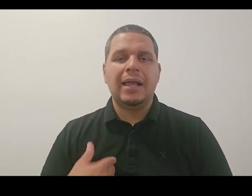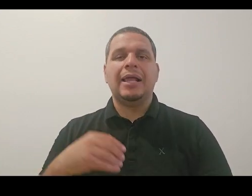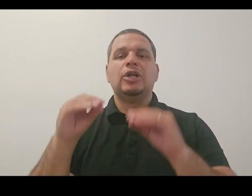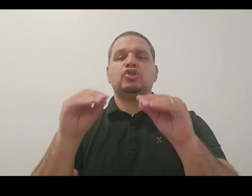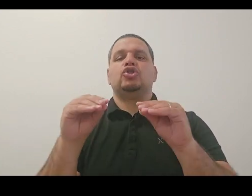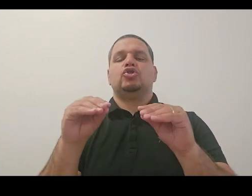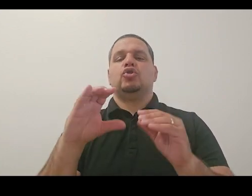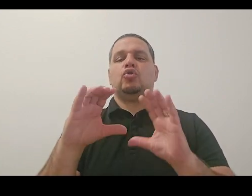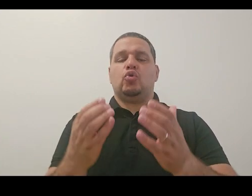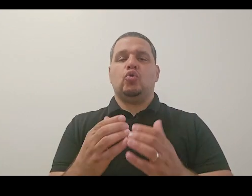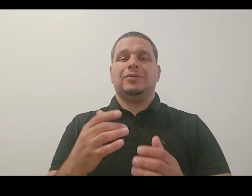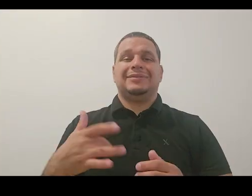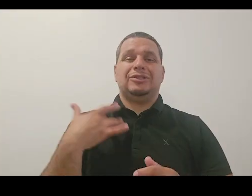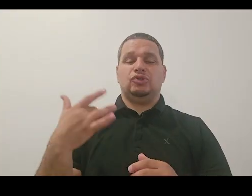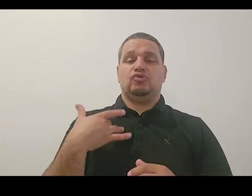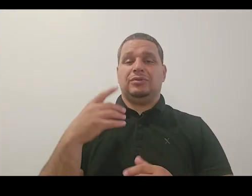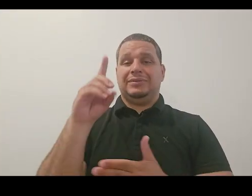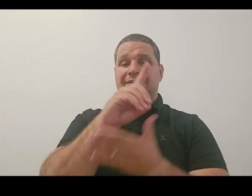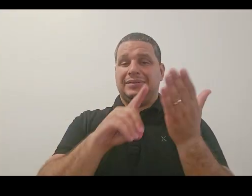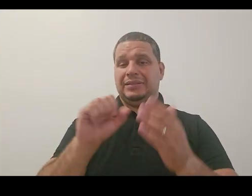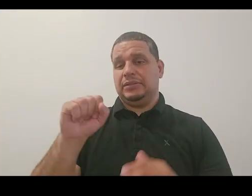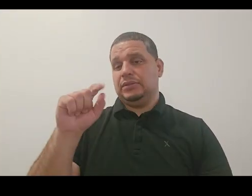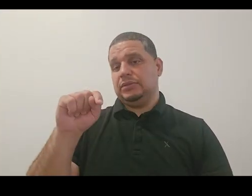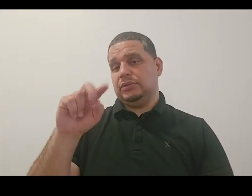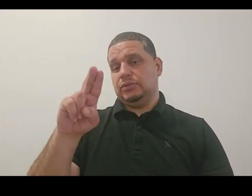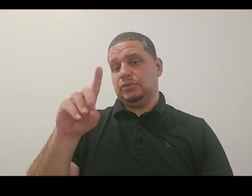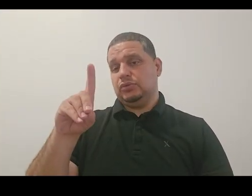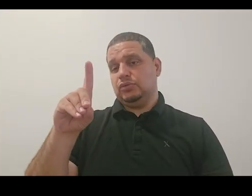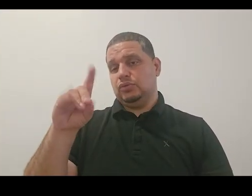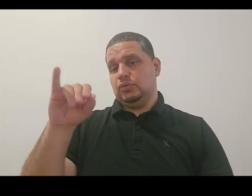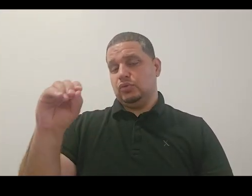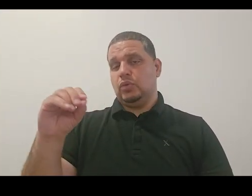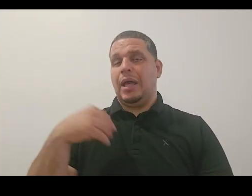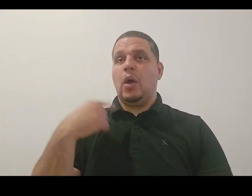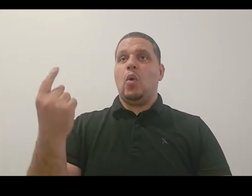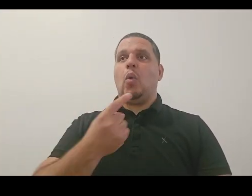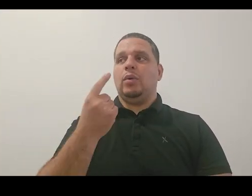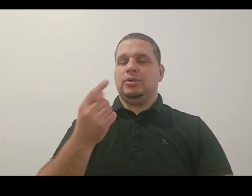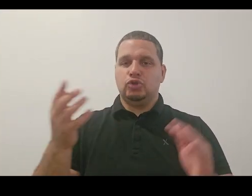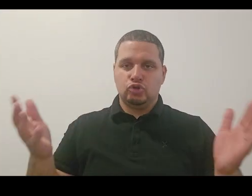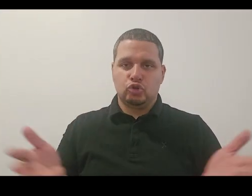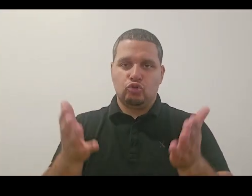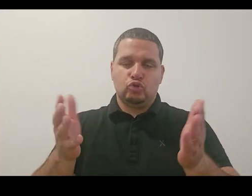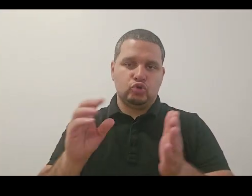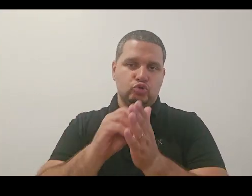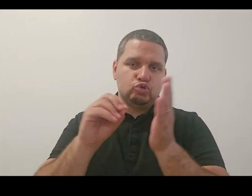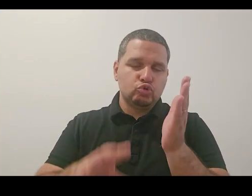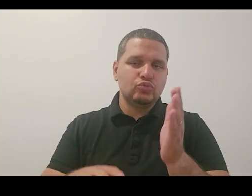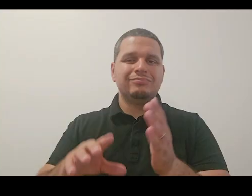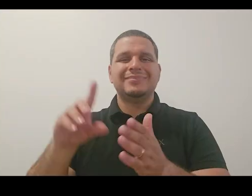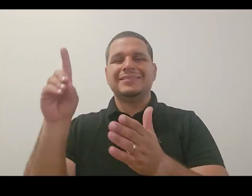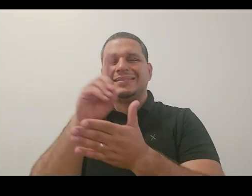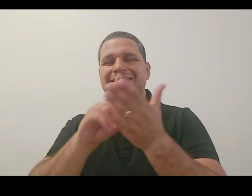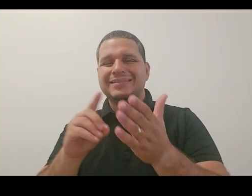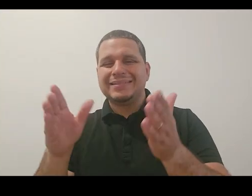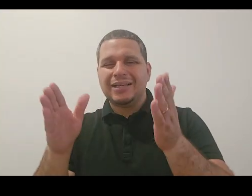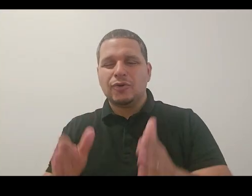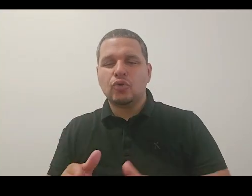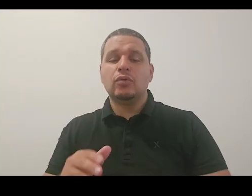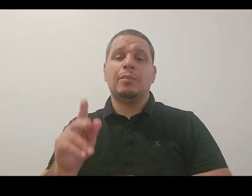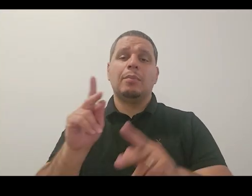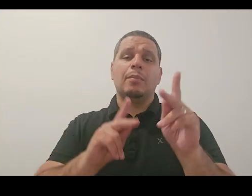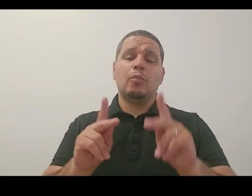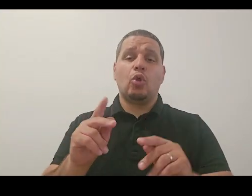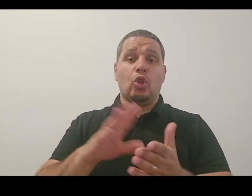I also teach a course called Sensory Design Studio. One of the things that I really encourage students and designers,